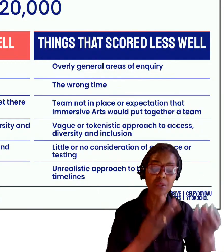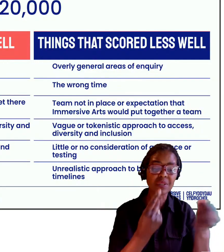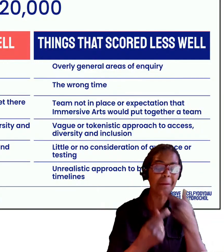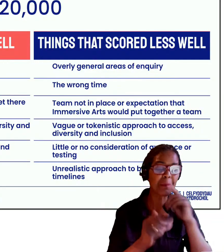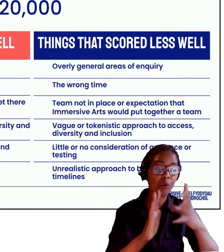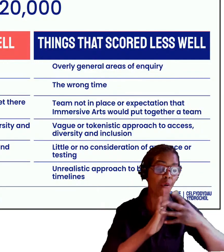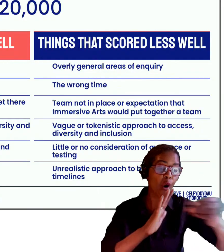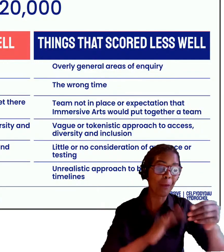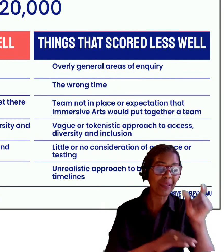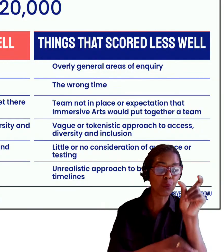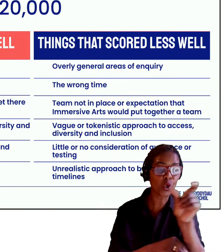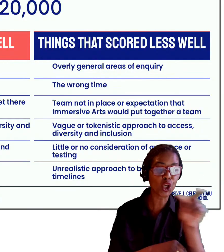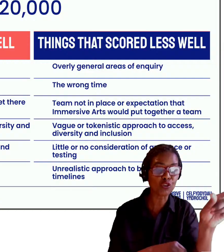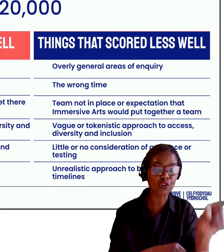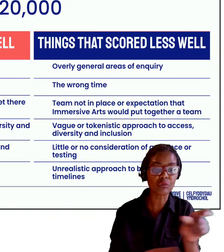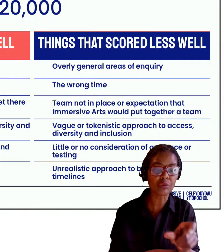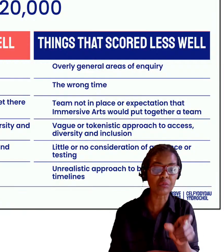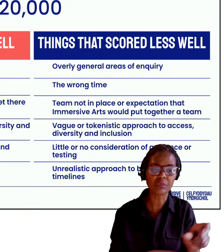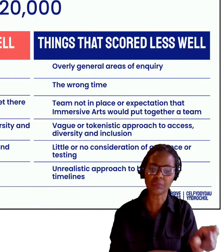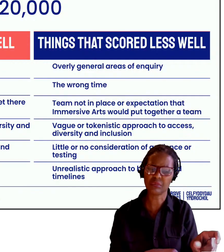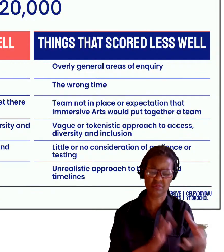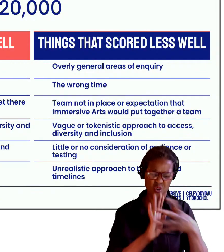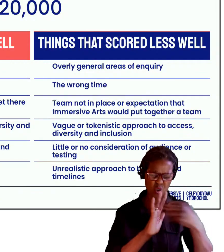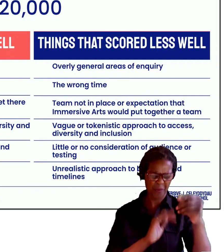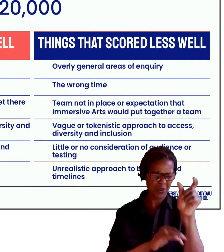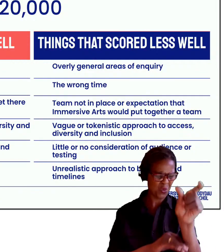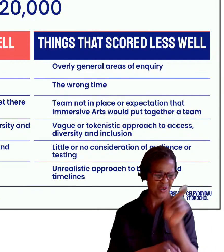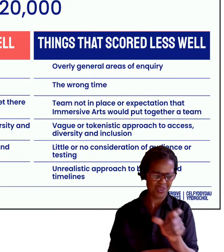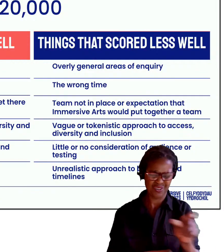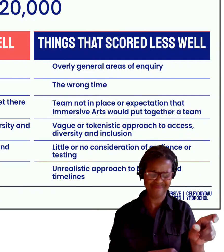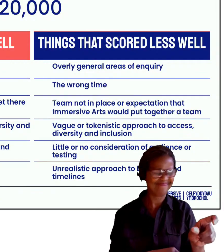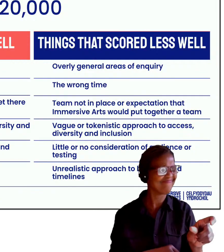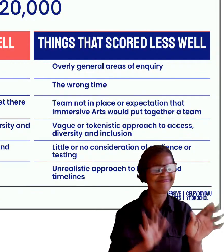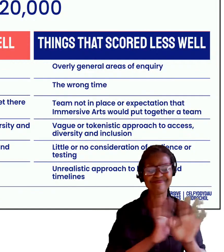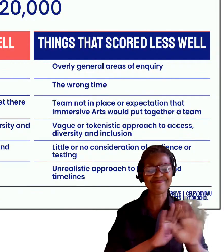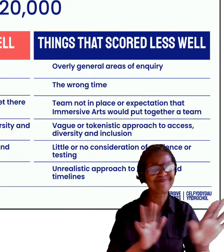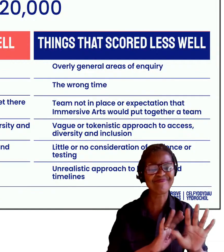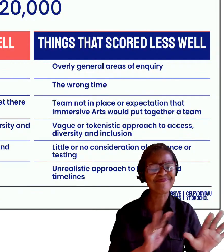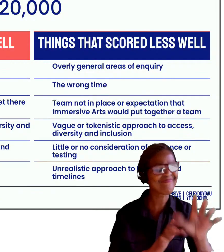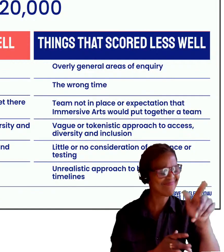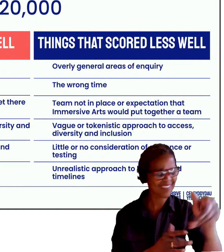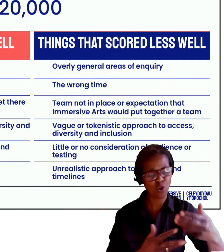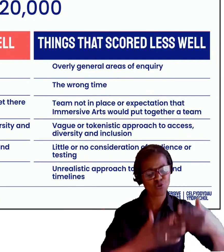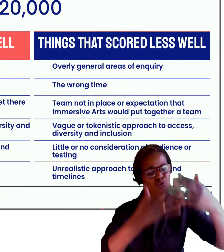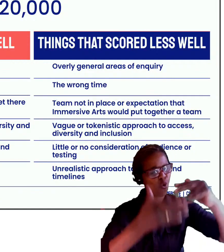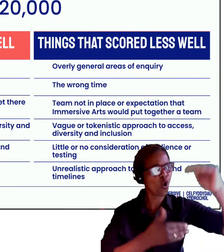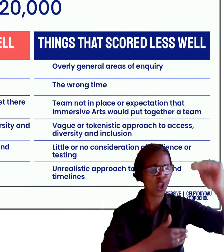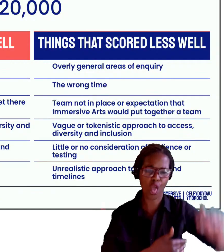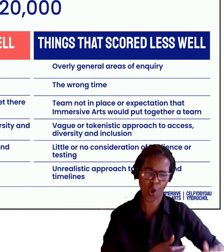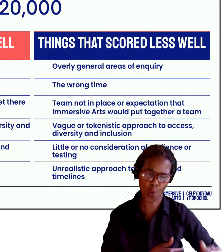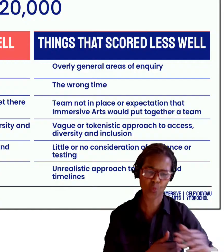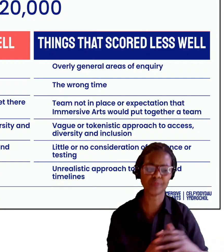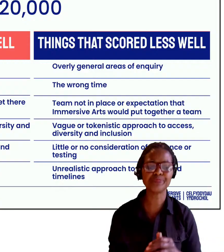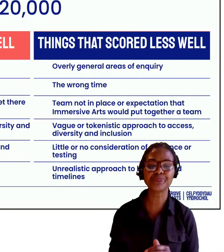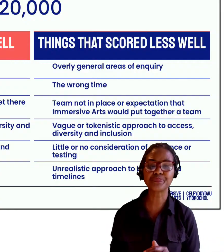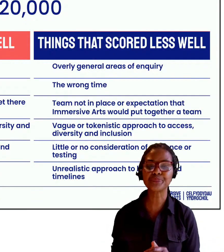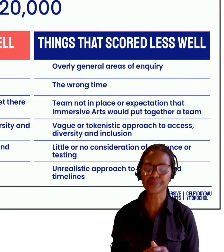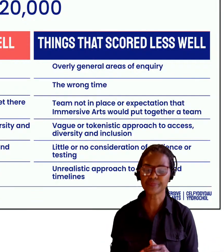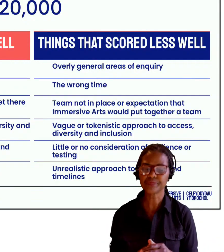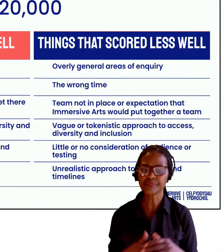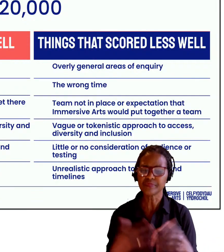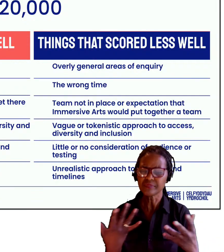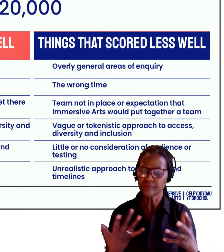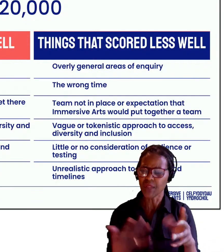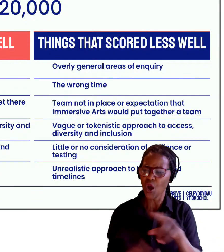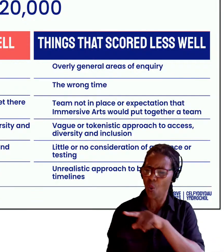The right thing at the right time. So there was a clear sense of why this and why now, in terms of how